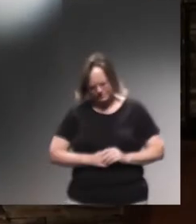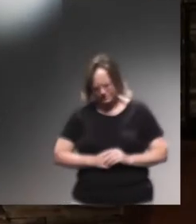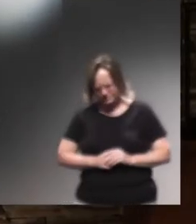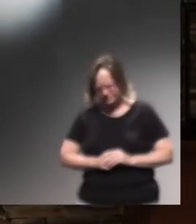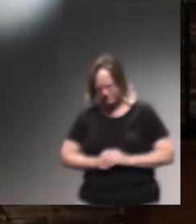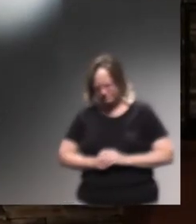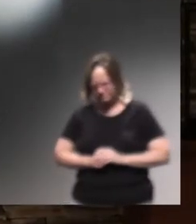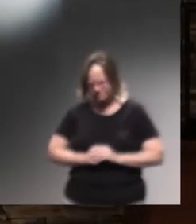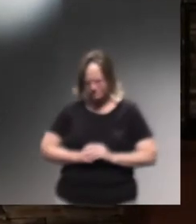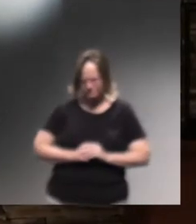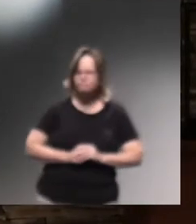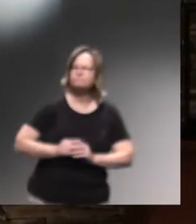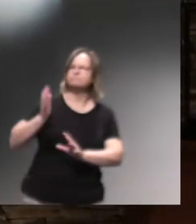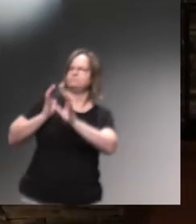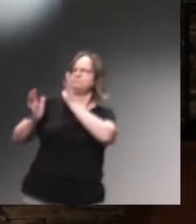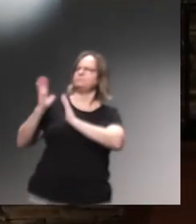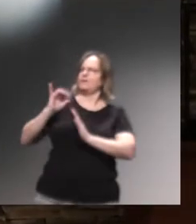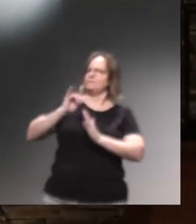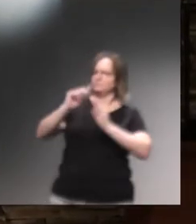during this time,